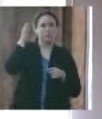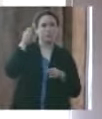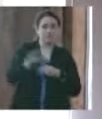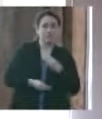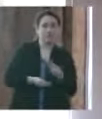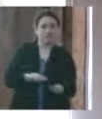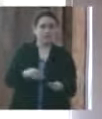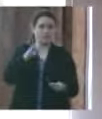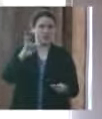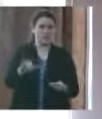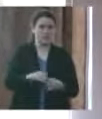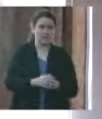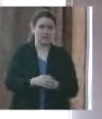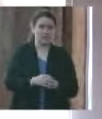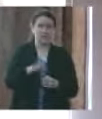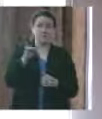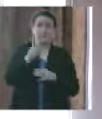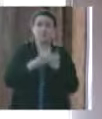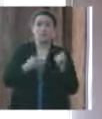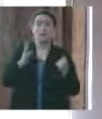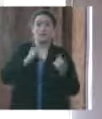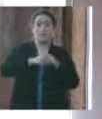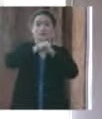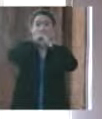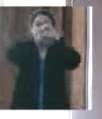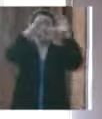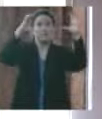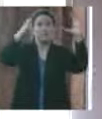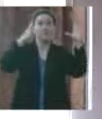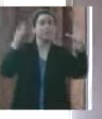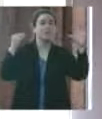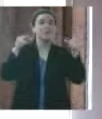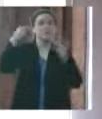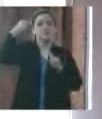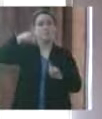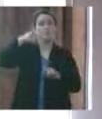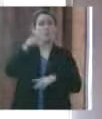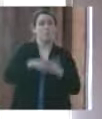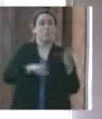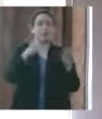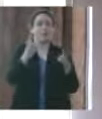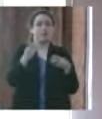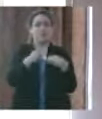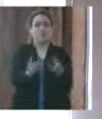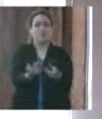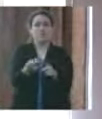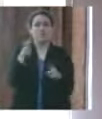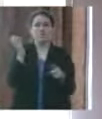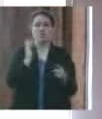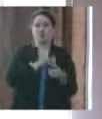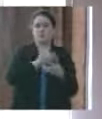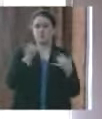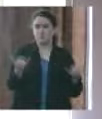And this is both our vision and the main deliverable to be derived from this partnership that we've come today to share with